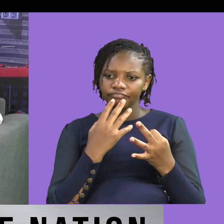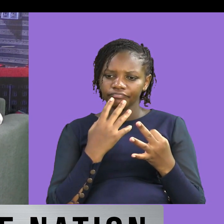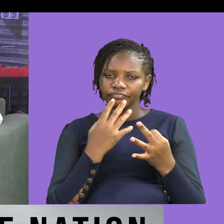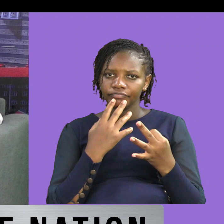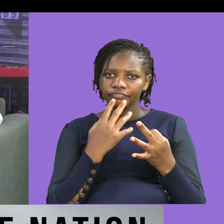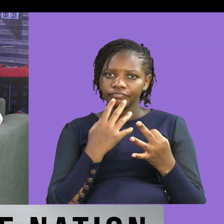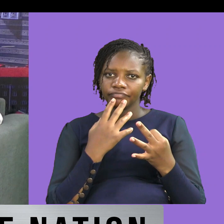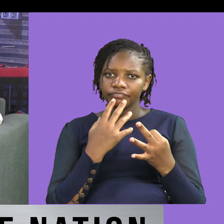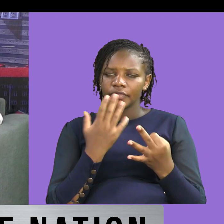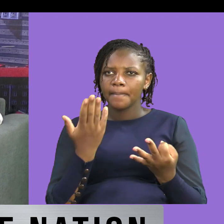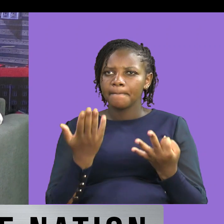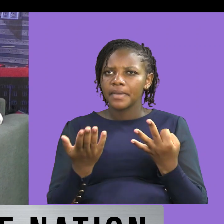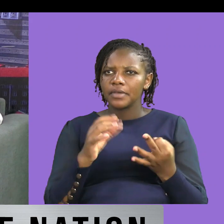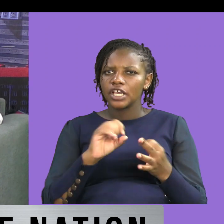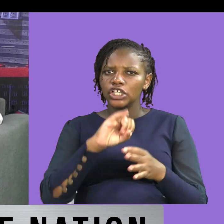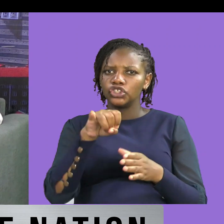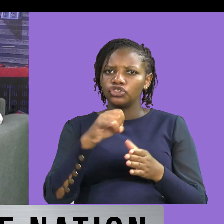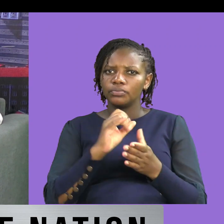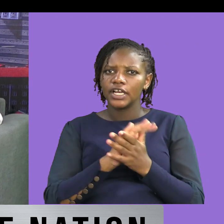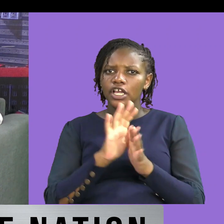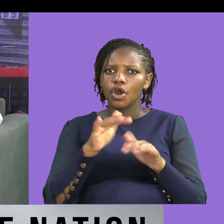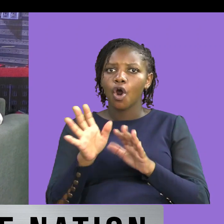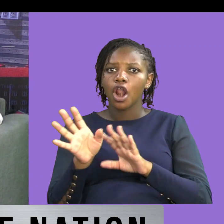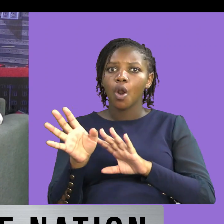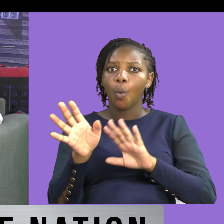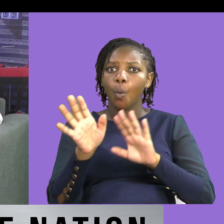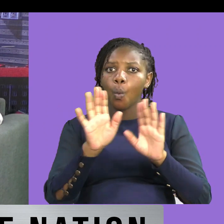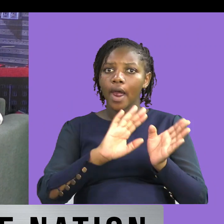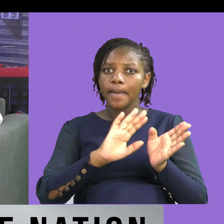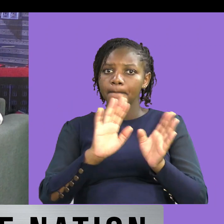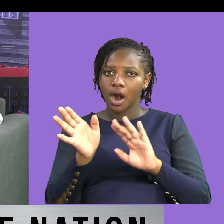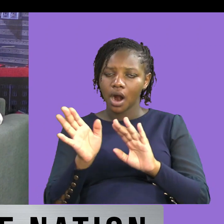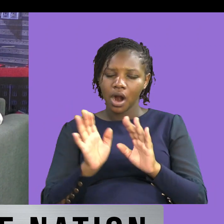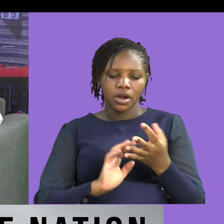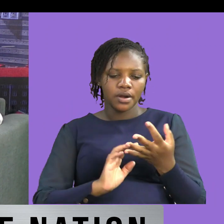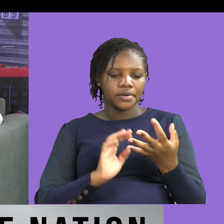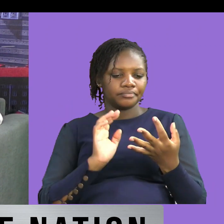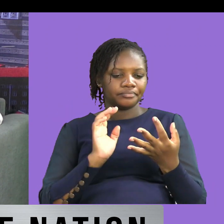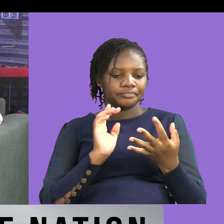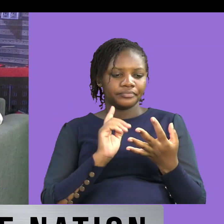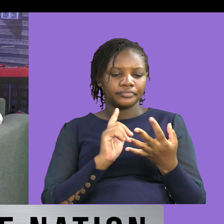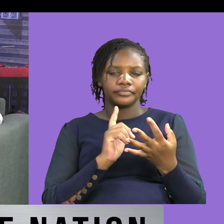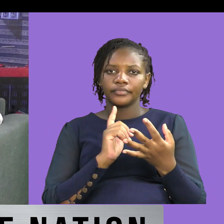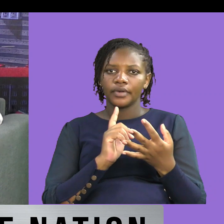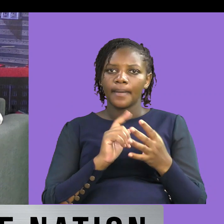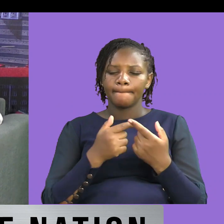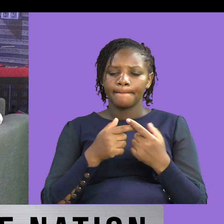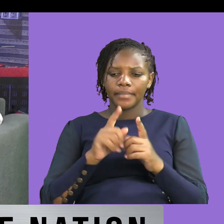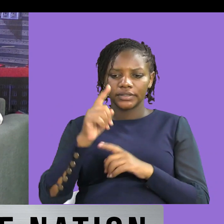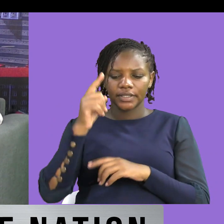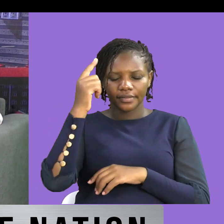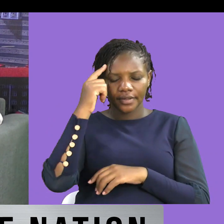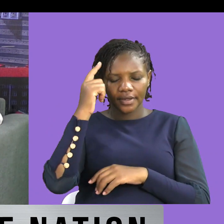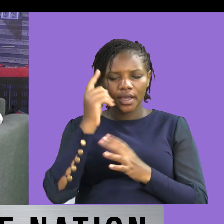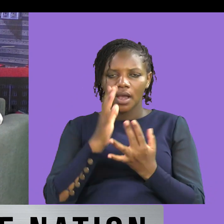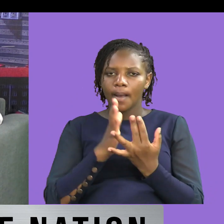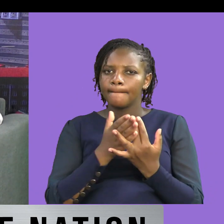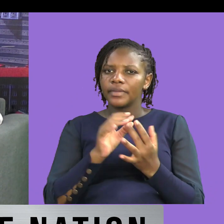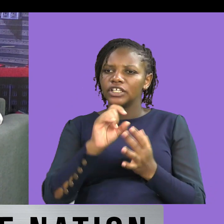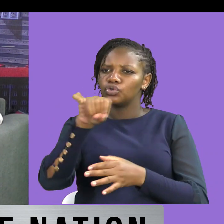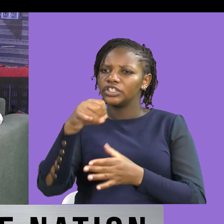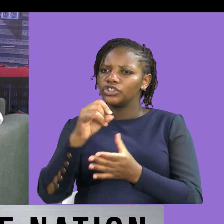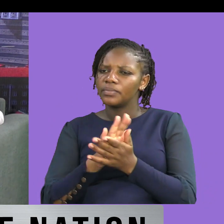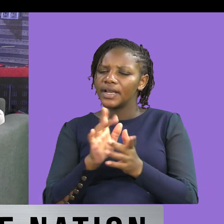maybe. It's either Jubilee or Wiper. Yeah, one of the two. But I think between Jubilee